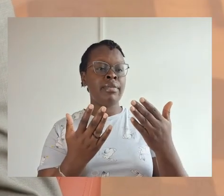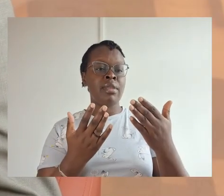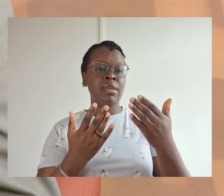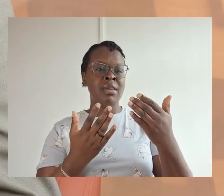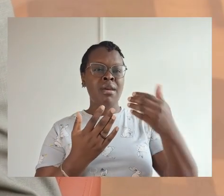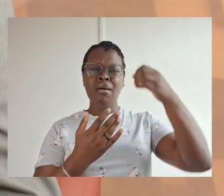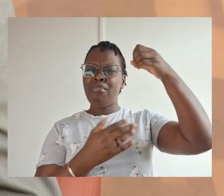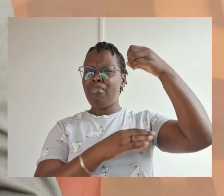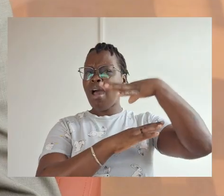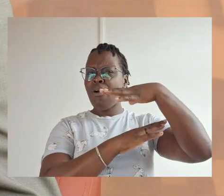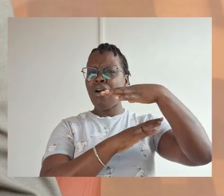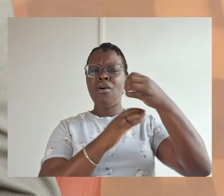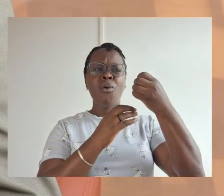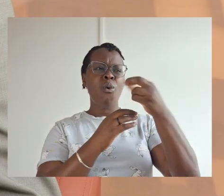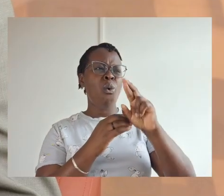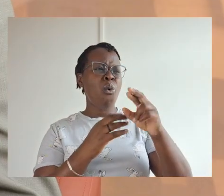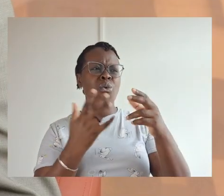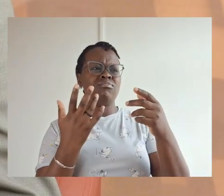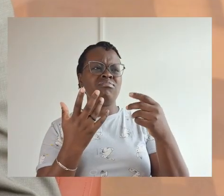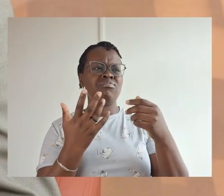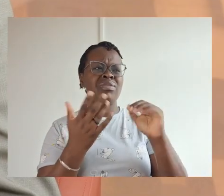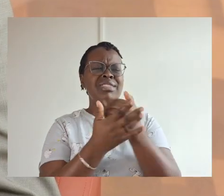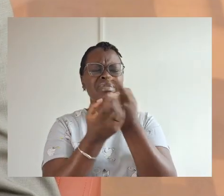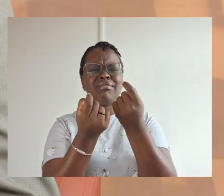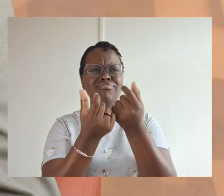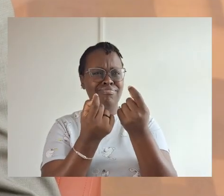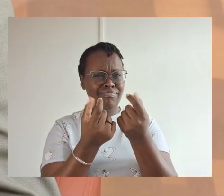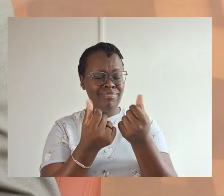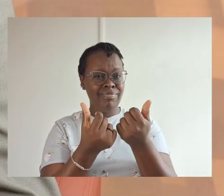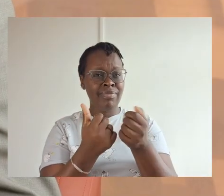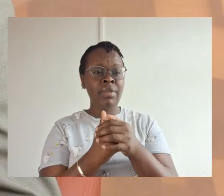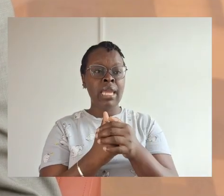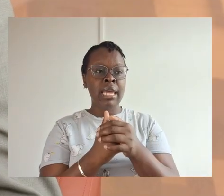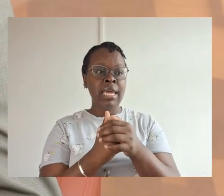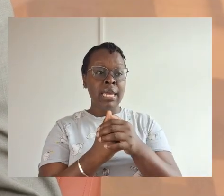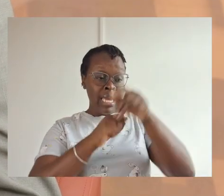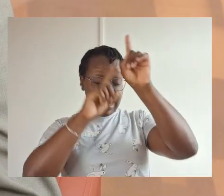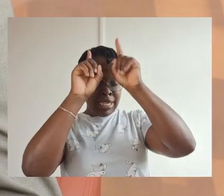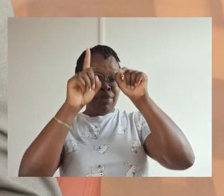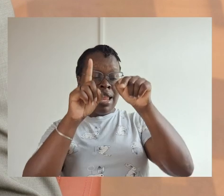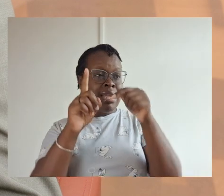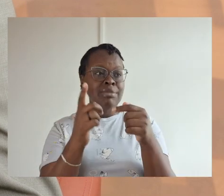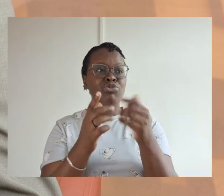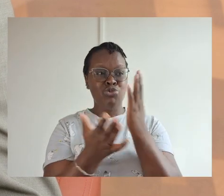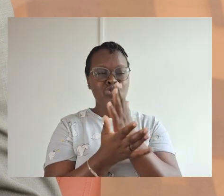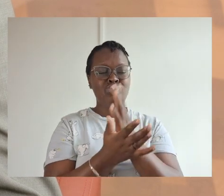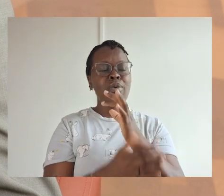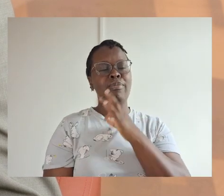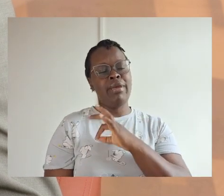a power, something simple like getting connected to the power, is a privilege. Internet is a privilege.